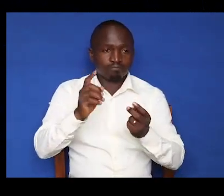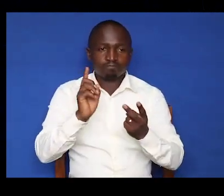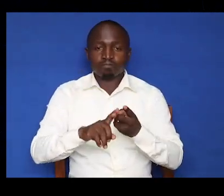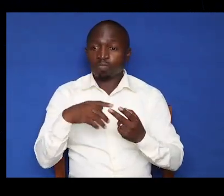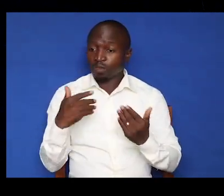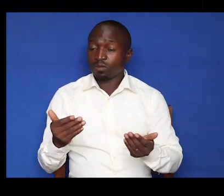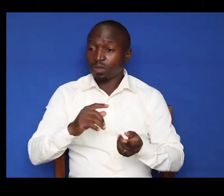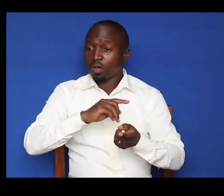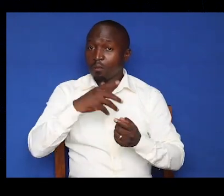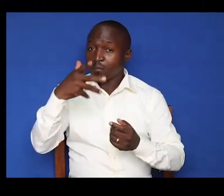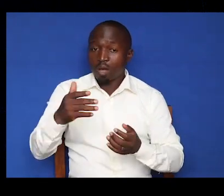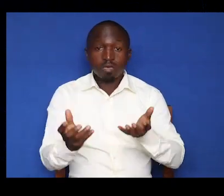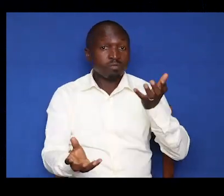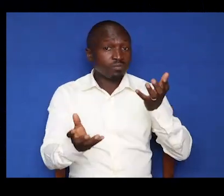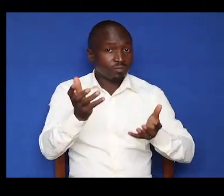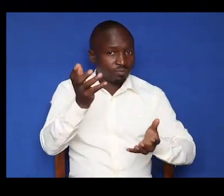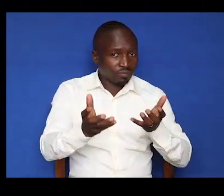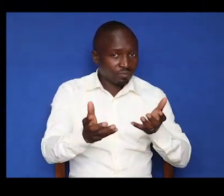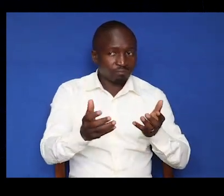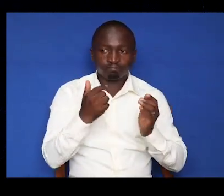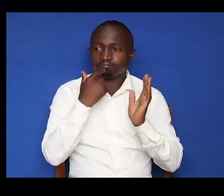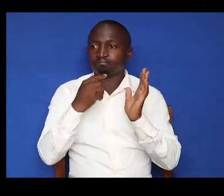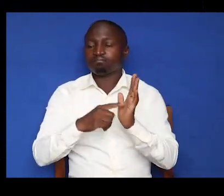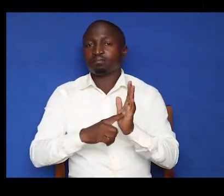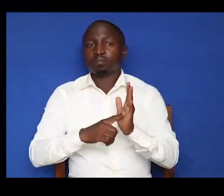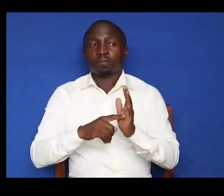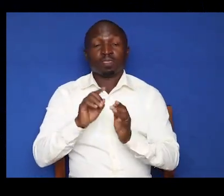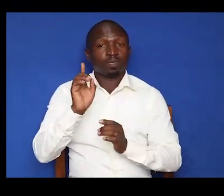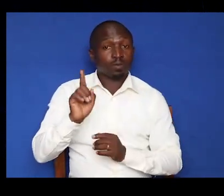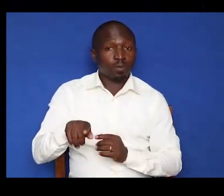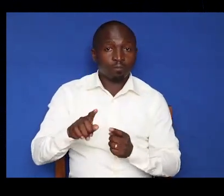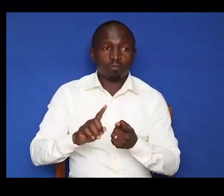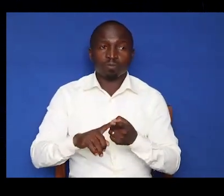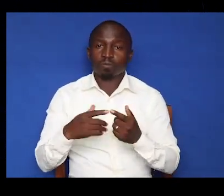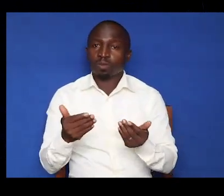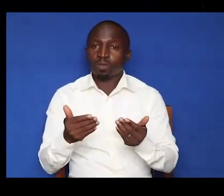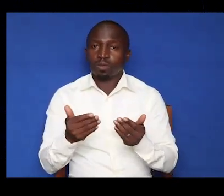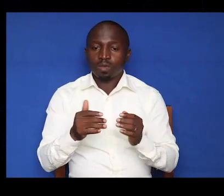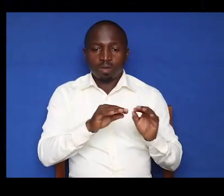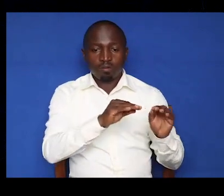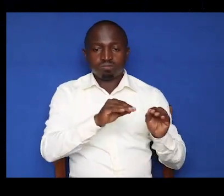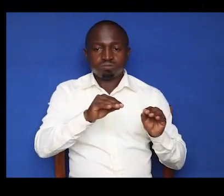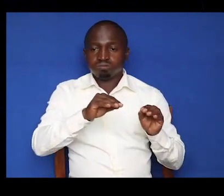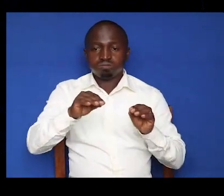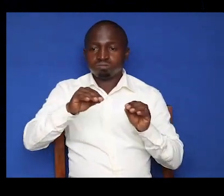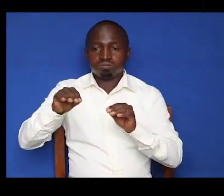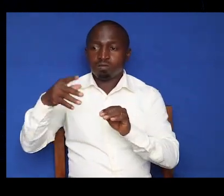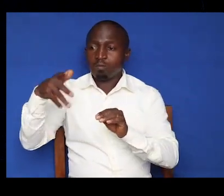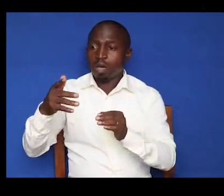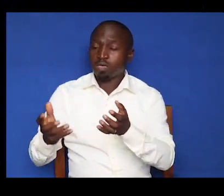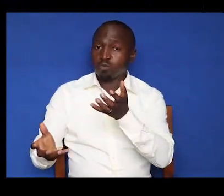By being of high degree of heat, they are developed to have movements of